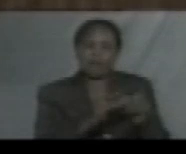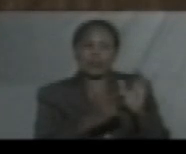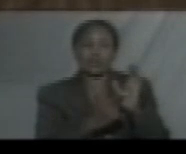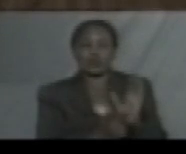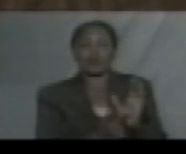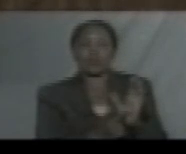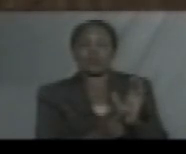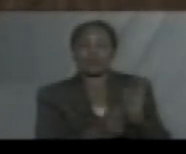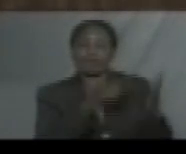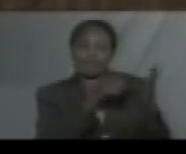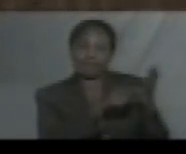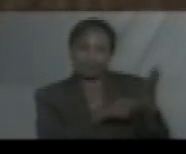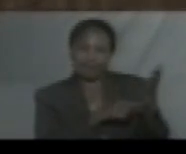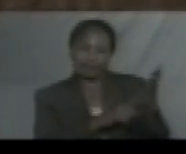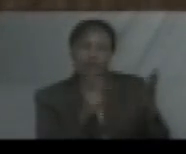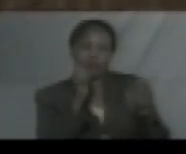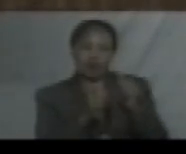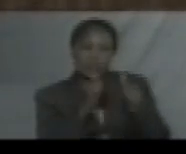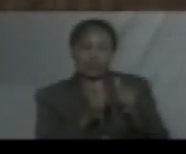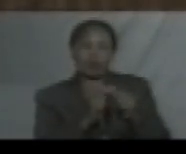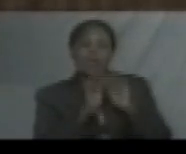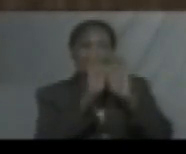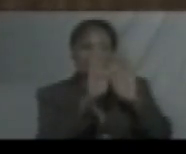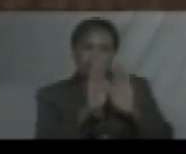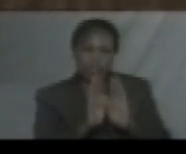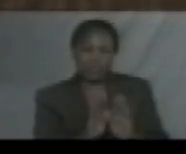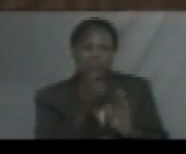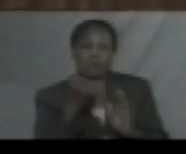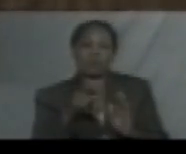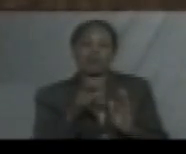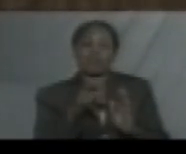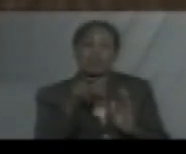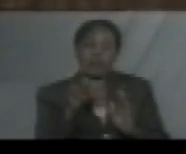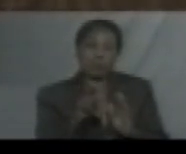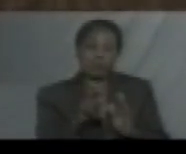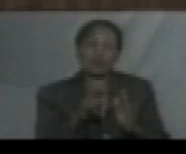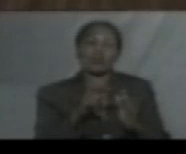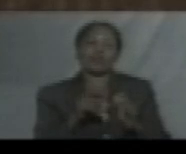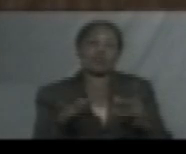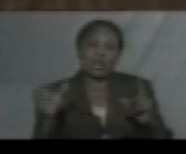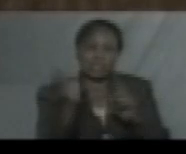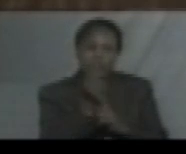that met the POC requirements as stipulated in the tender document.